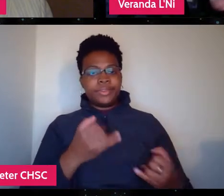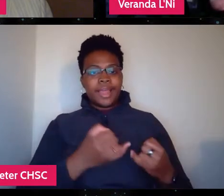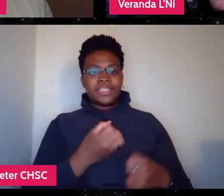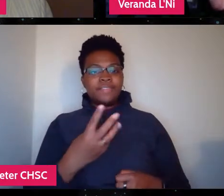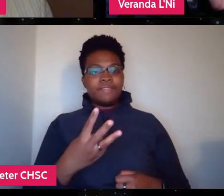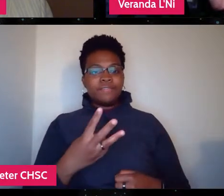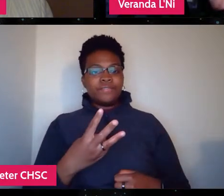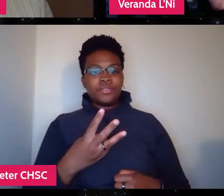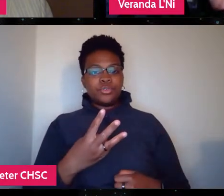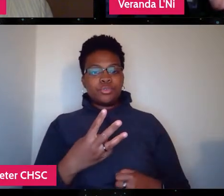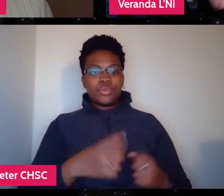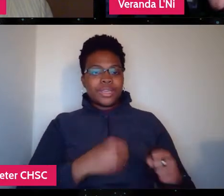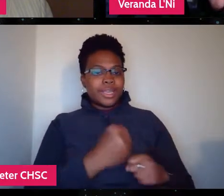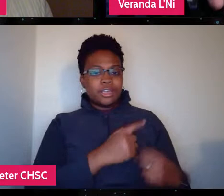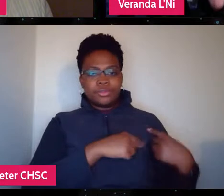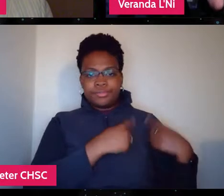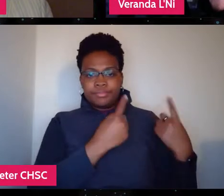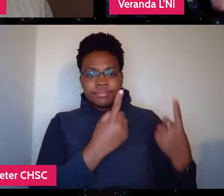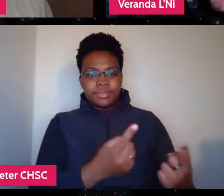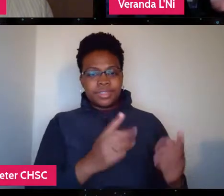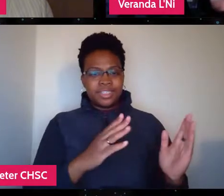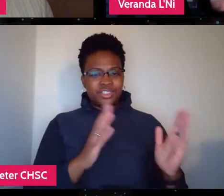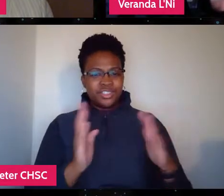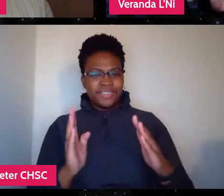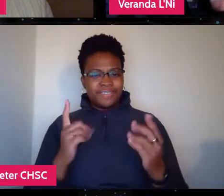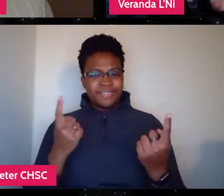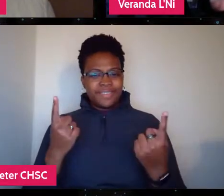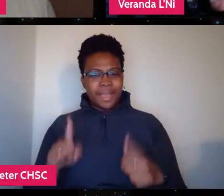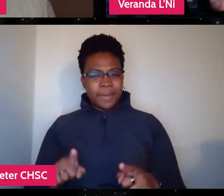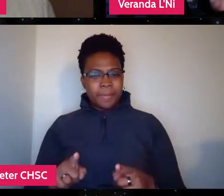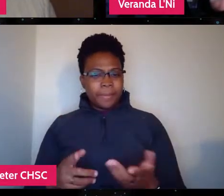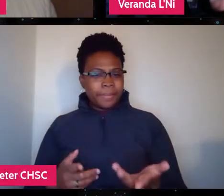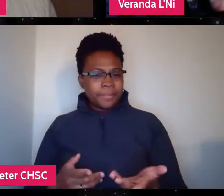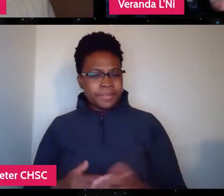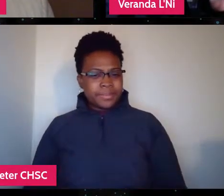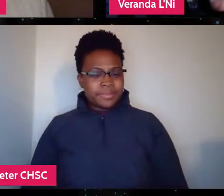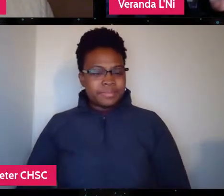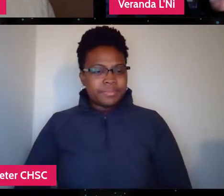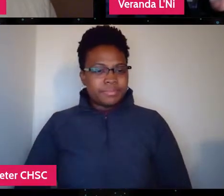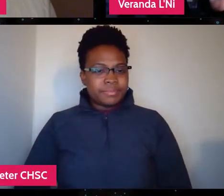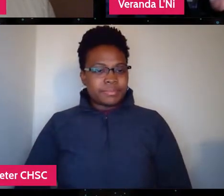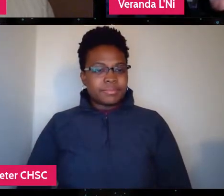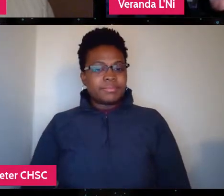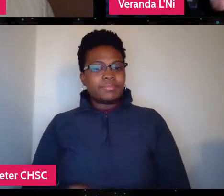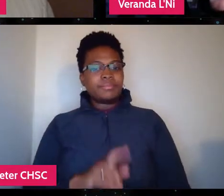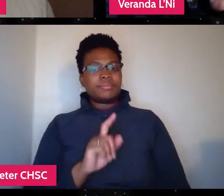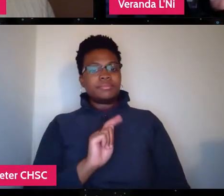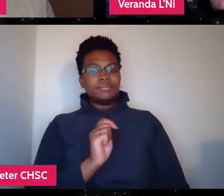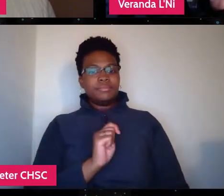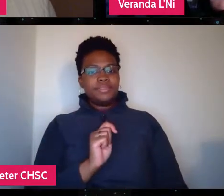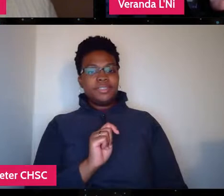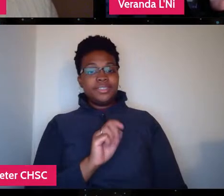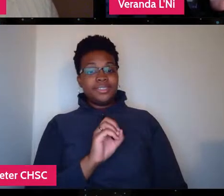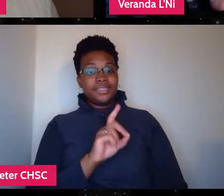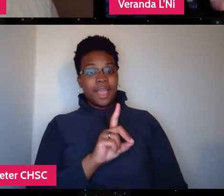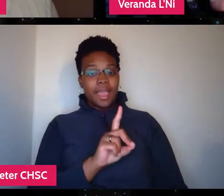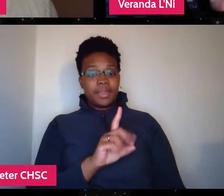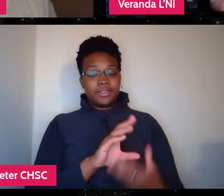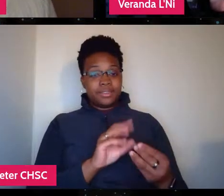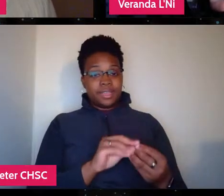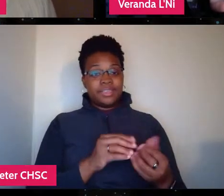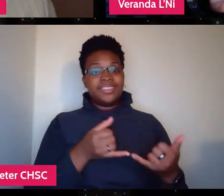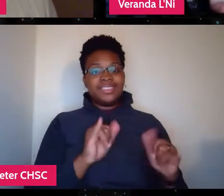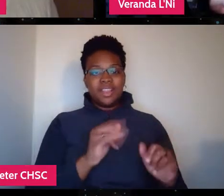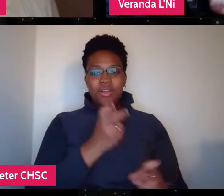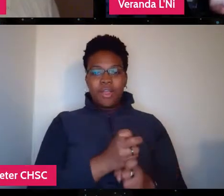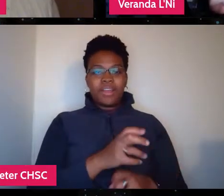decades since those shifts have happened? It's still hard to find money for stories like this, to be honest with you. I